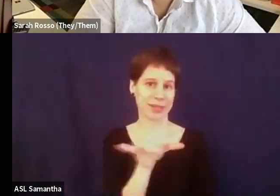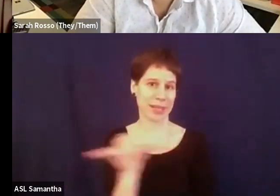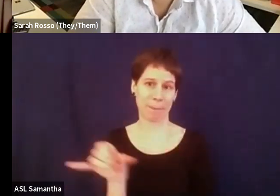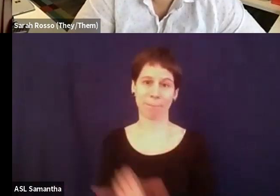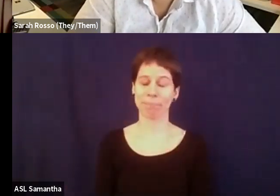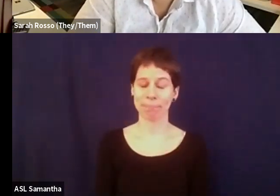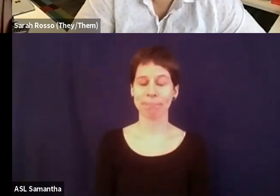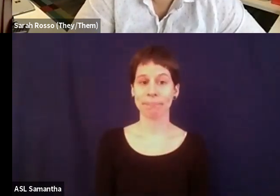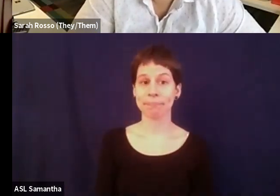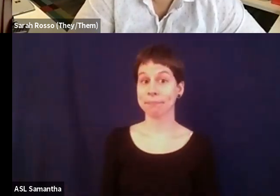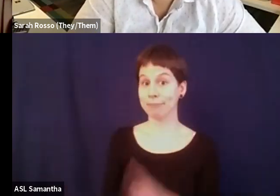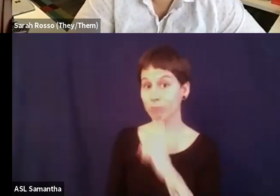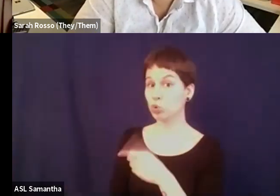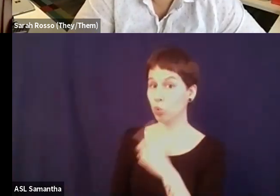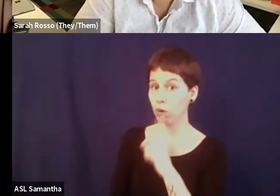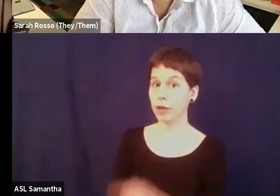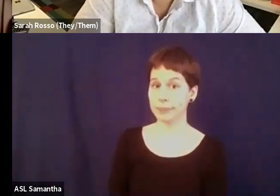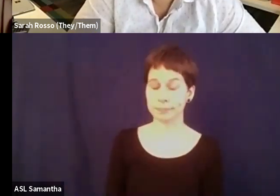Sure.